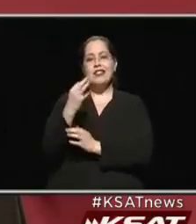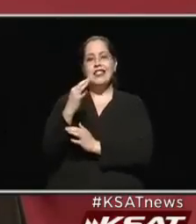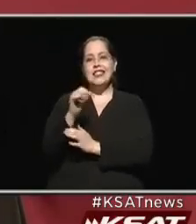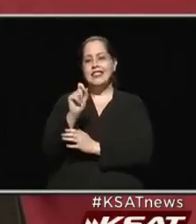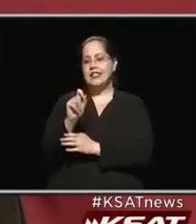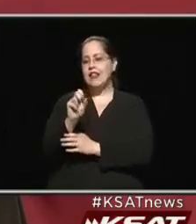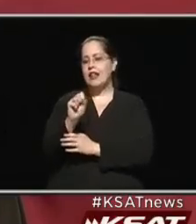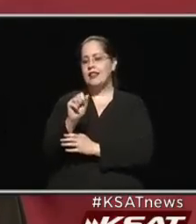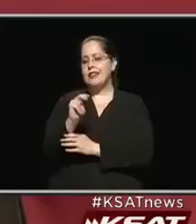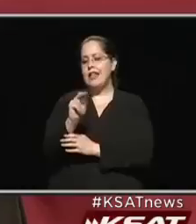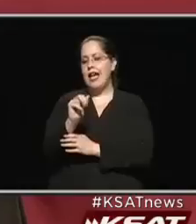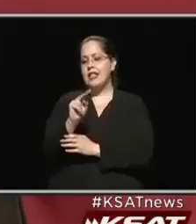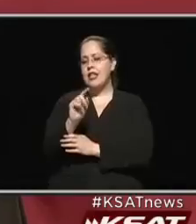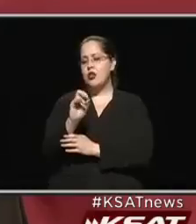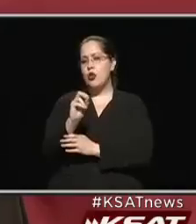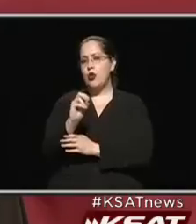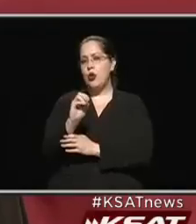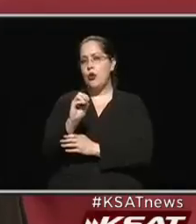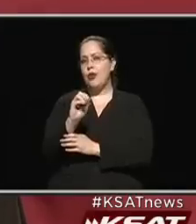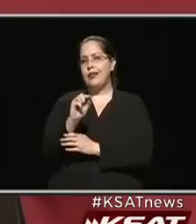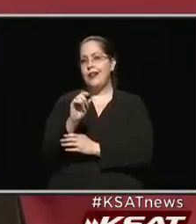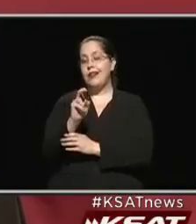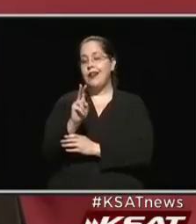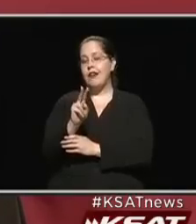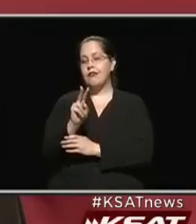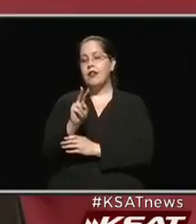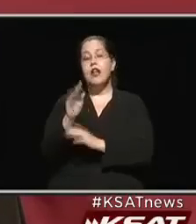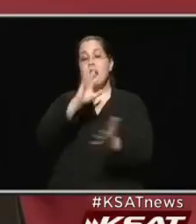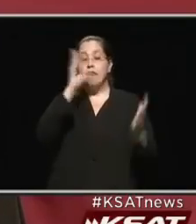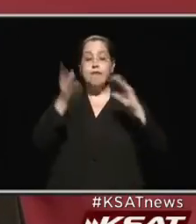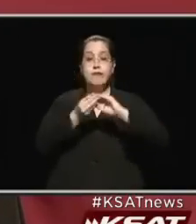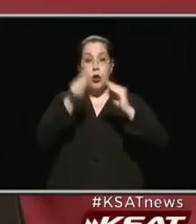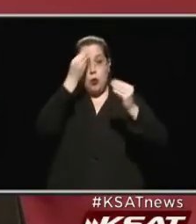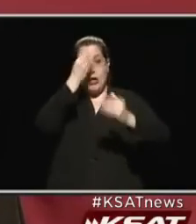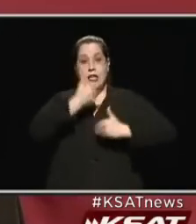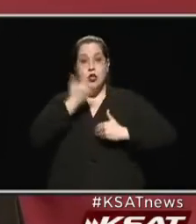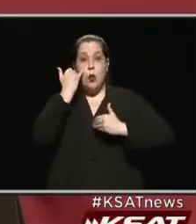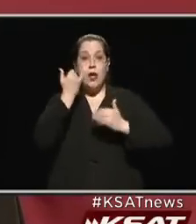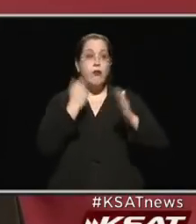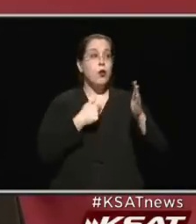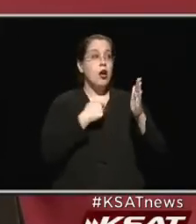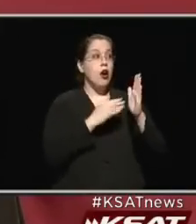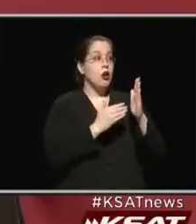covid19.sanantonio.gov. Taken all together gives us an indication whether or not we're going forward